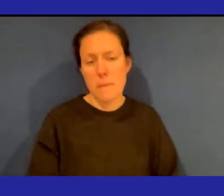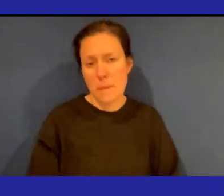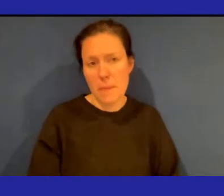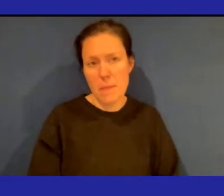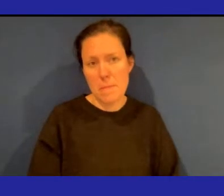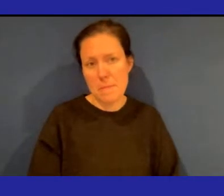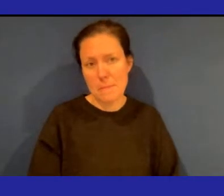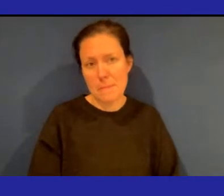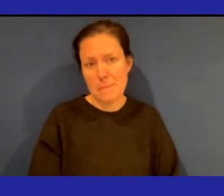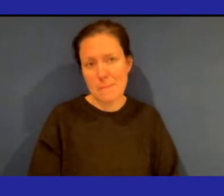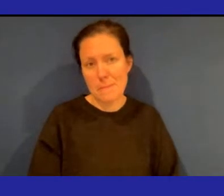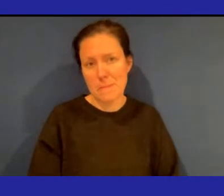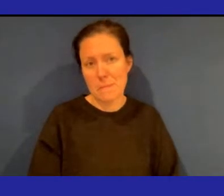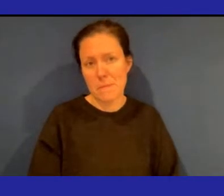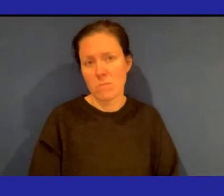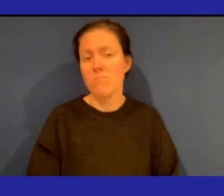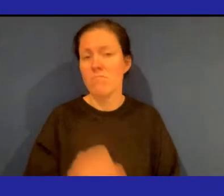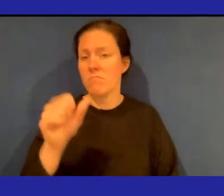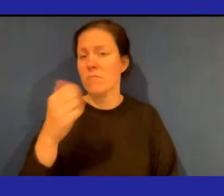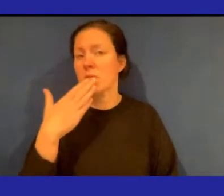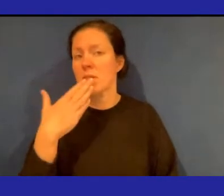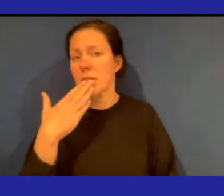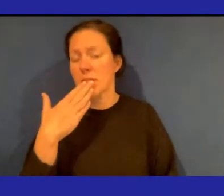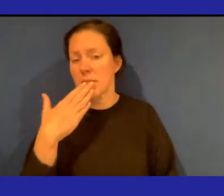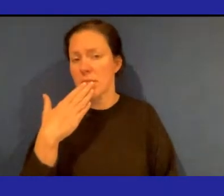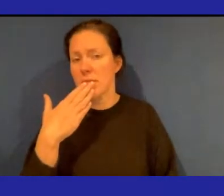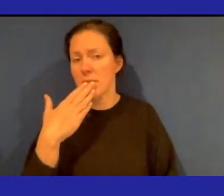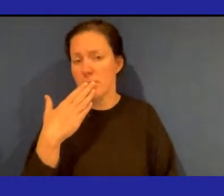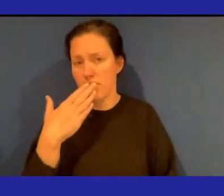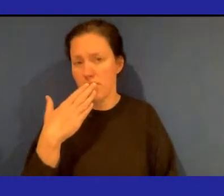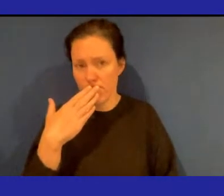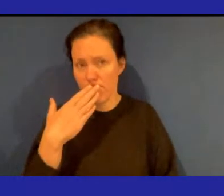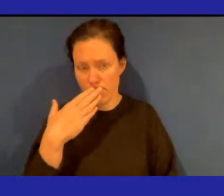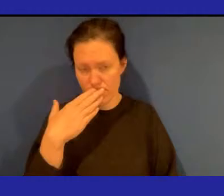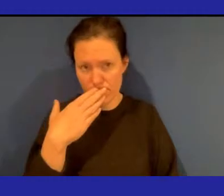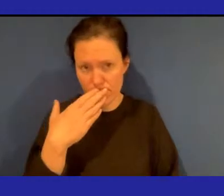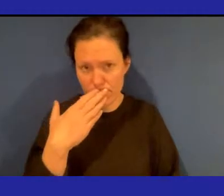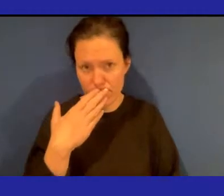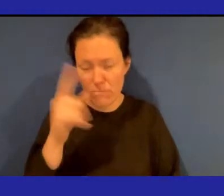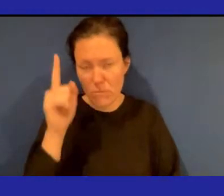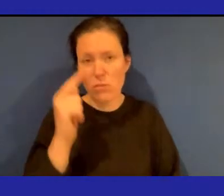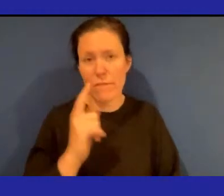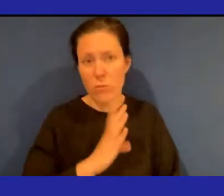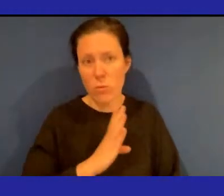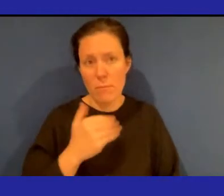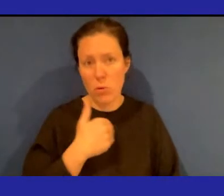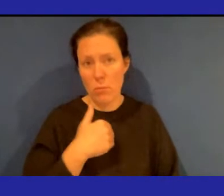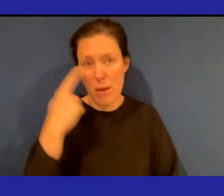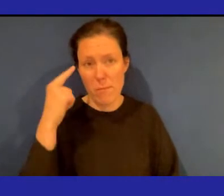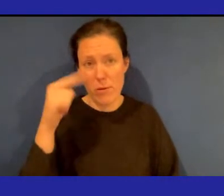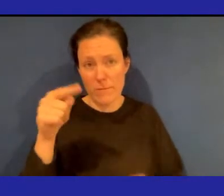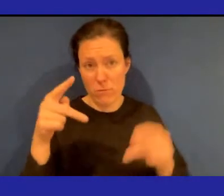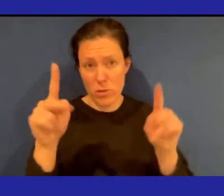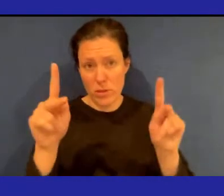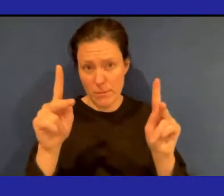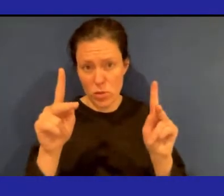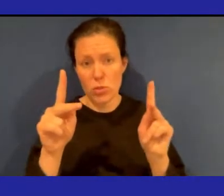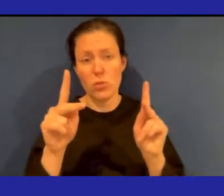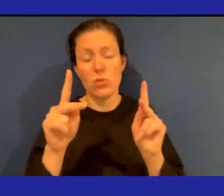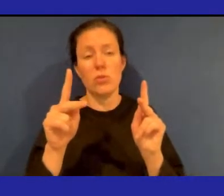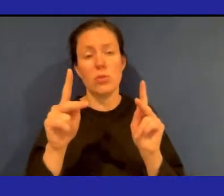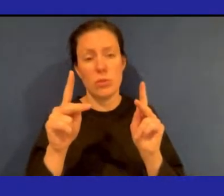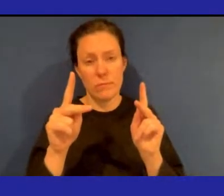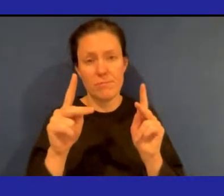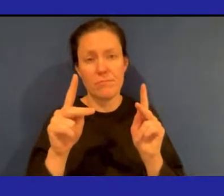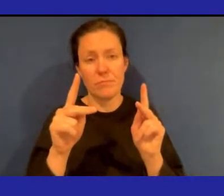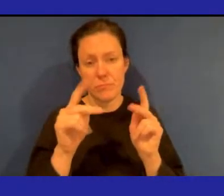thank you, Madam Chair Lady and members of the board for giving us this opportunity in sharing with you the work that is